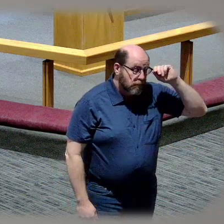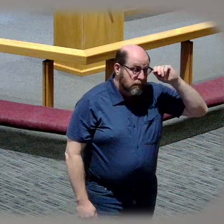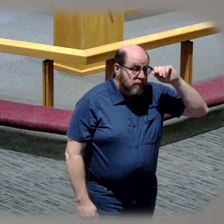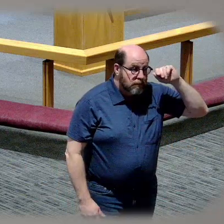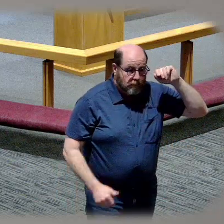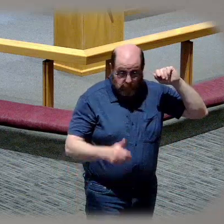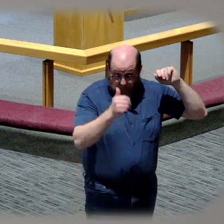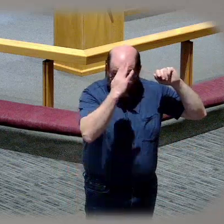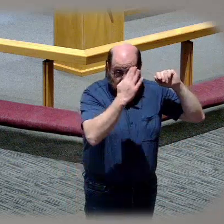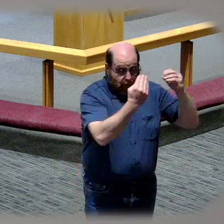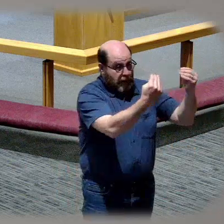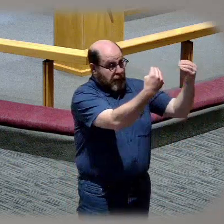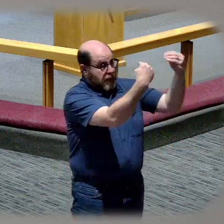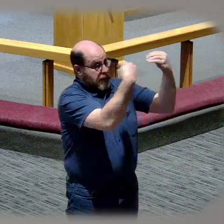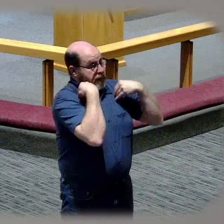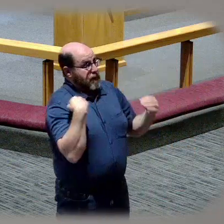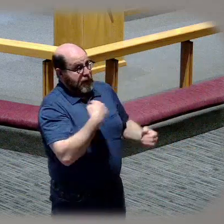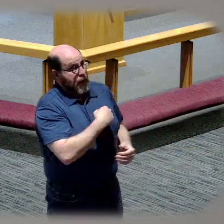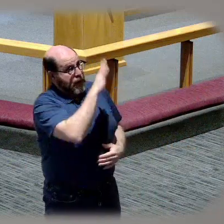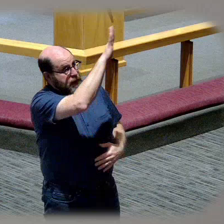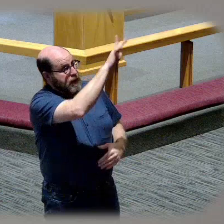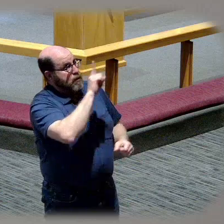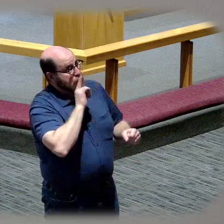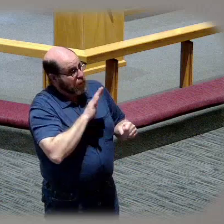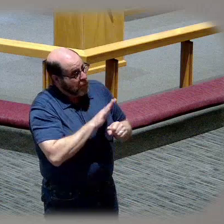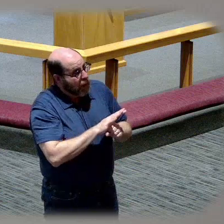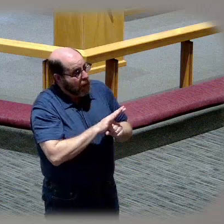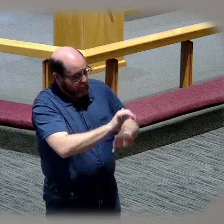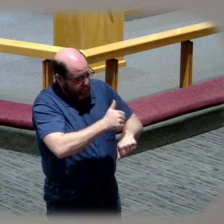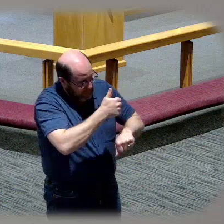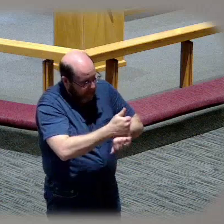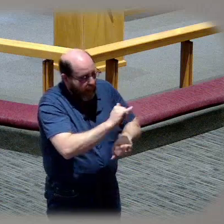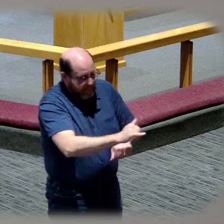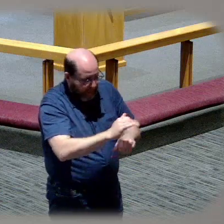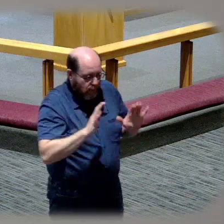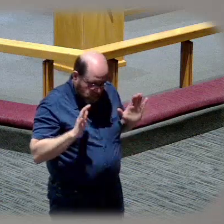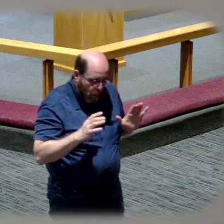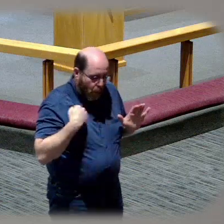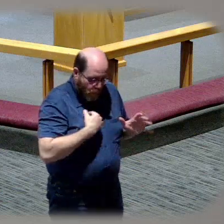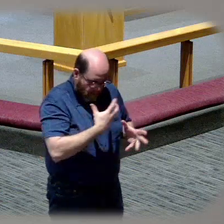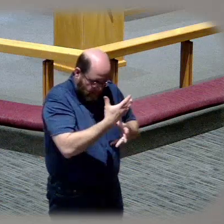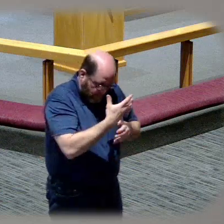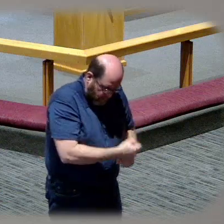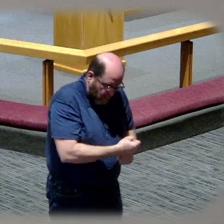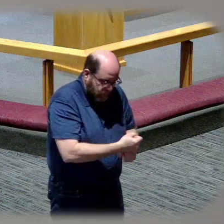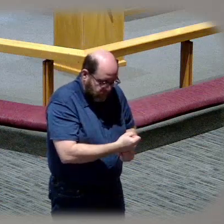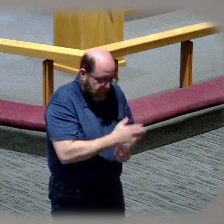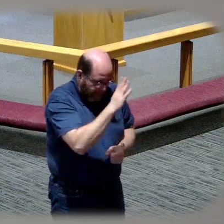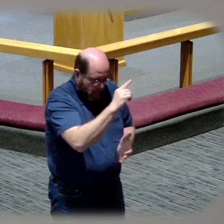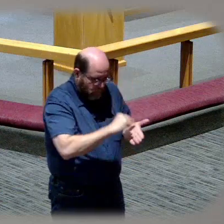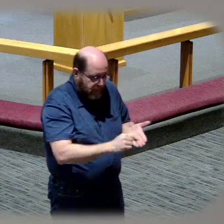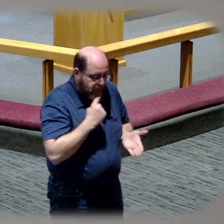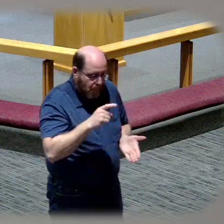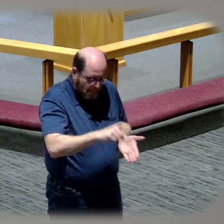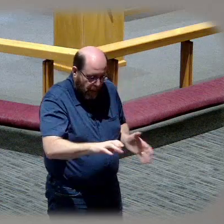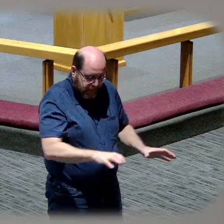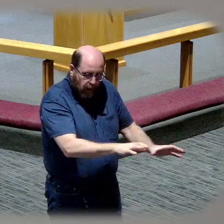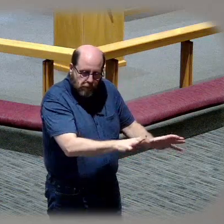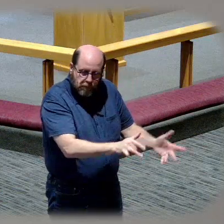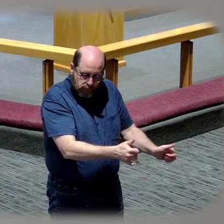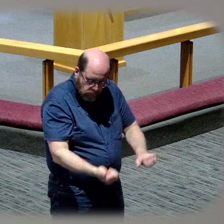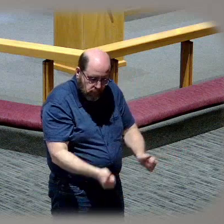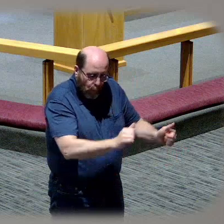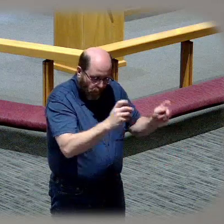God has given us His promises establishing baptism, and we put our faith in His Word. His Word